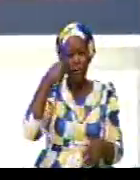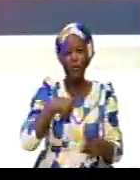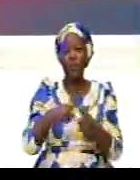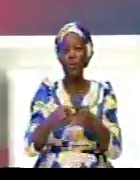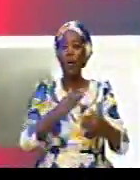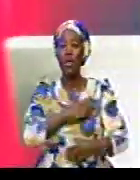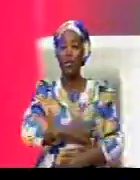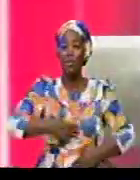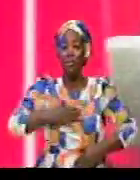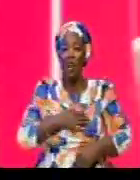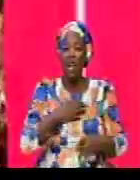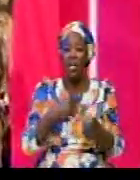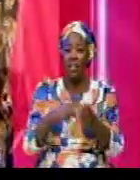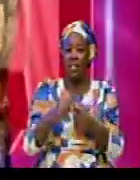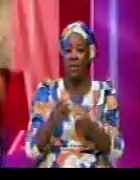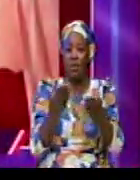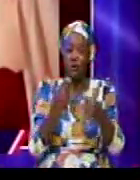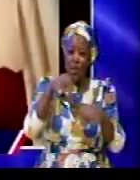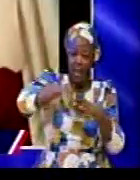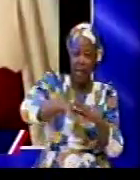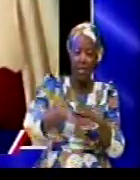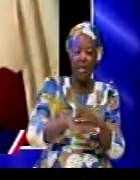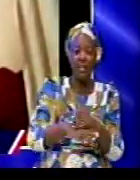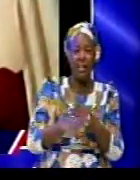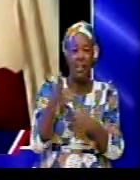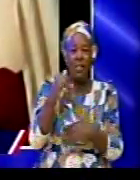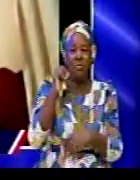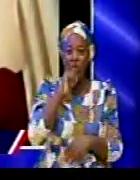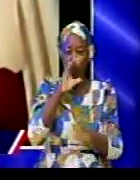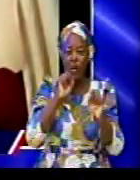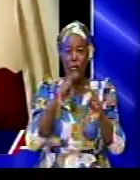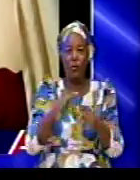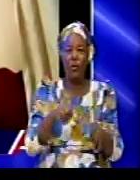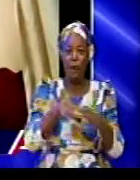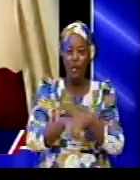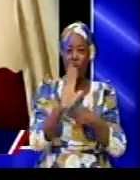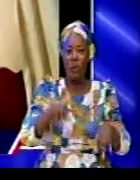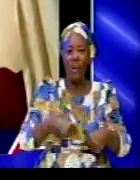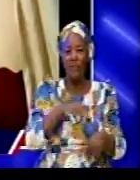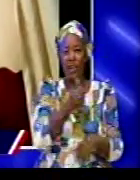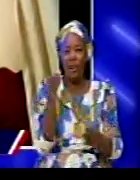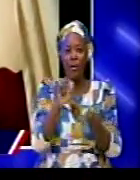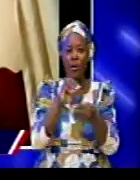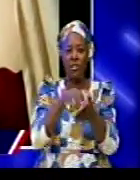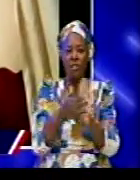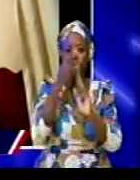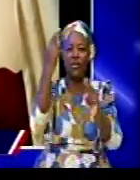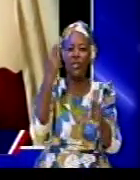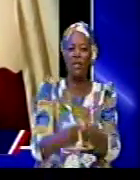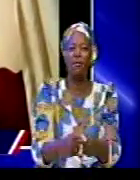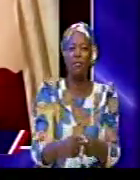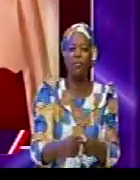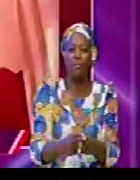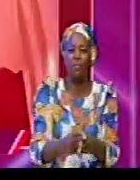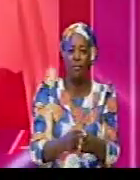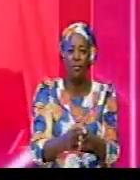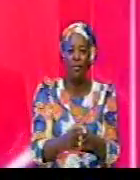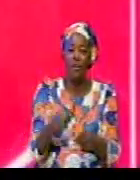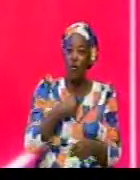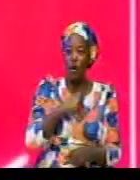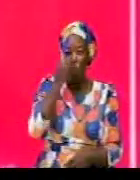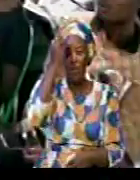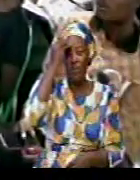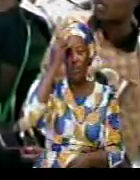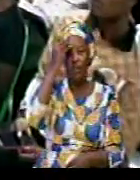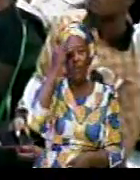sees, look at free corn for me to enjoy, and they want to penetrate, they will not penetrate your